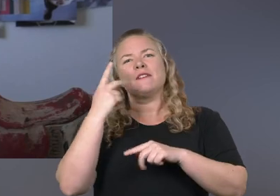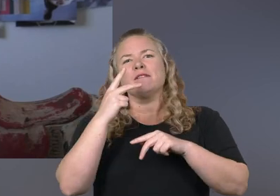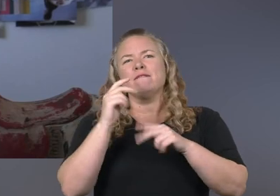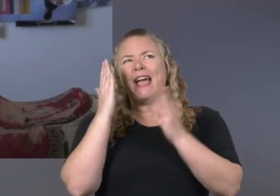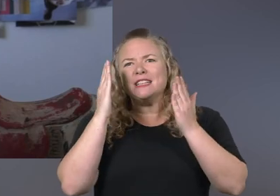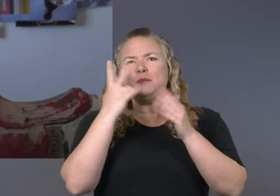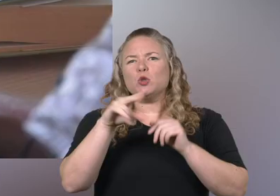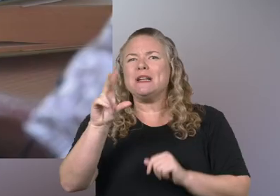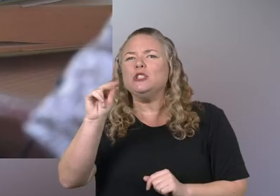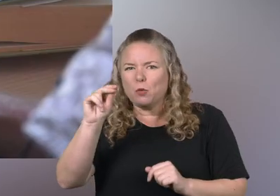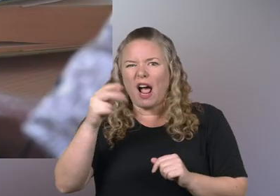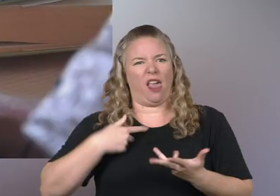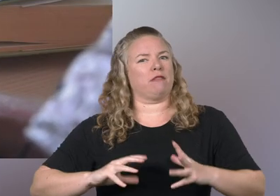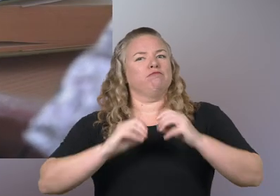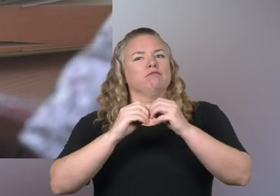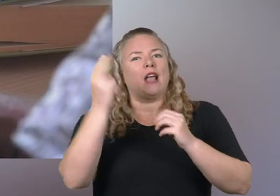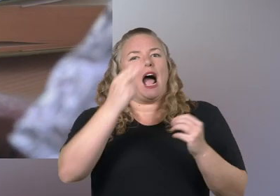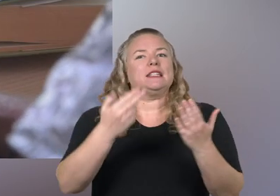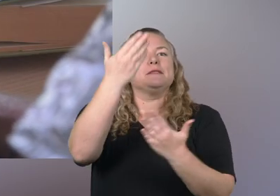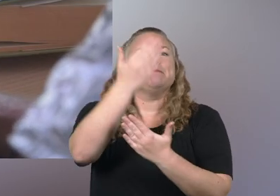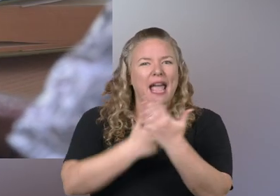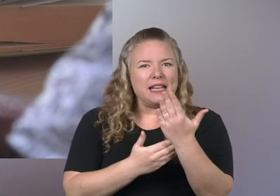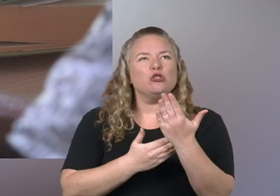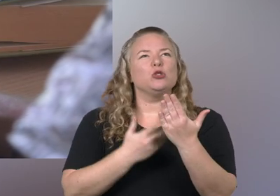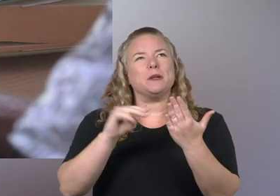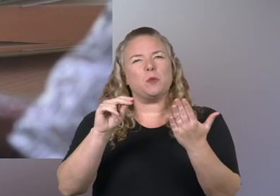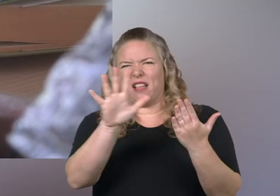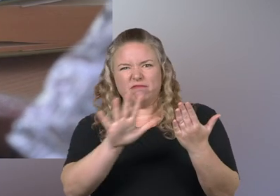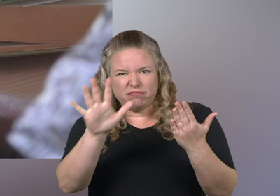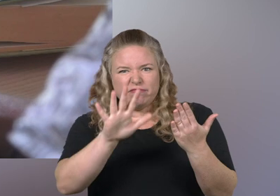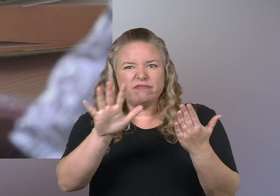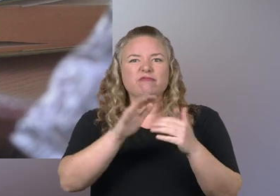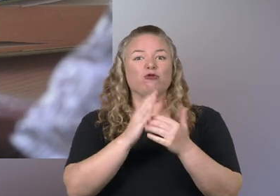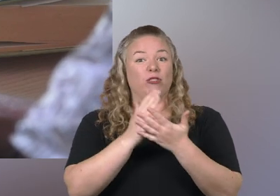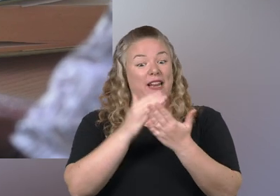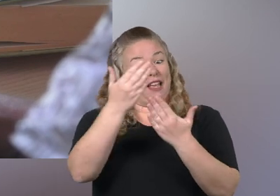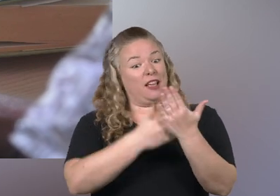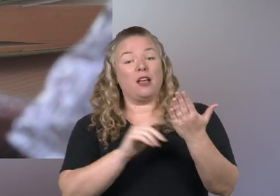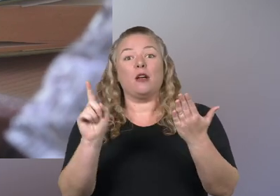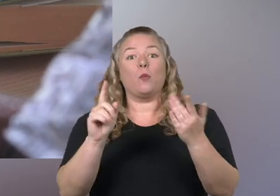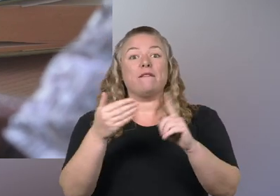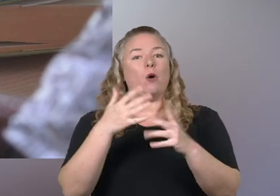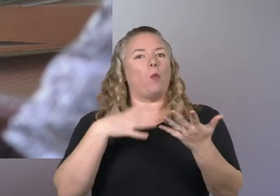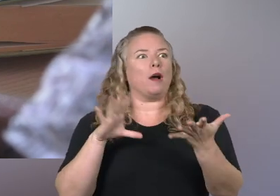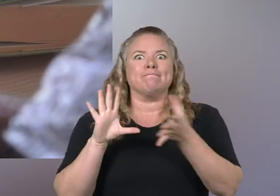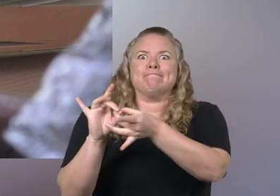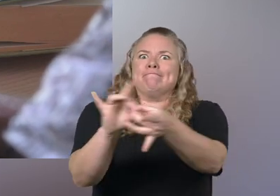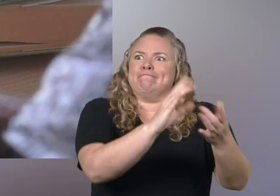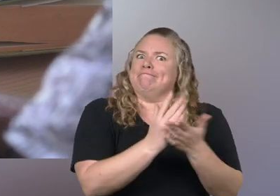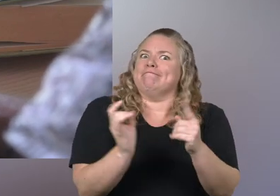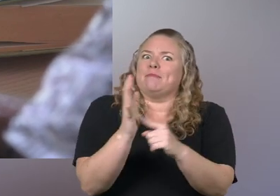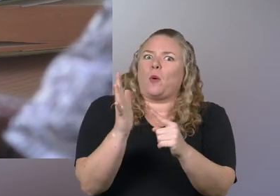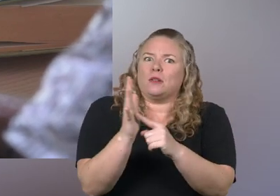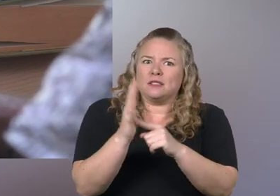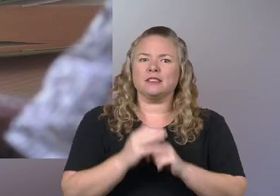artist page on Facebook in 2012 or thereabouts, and that was an important way of